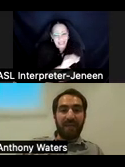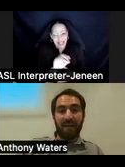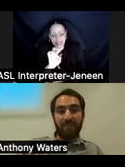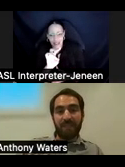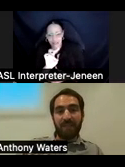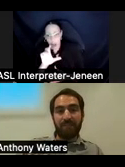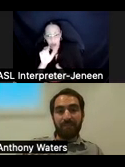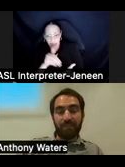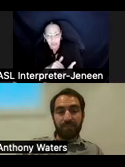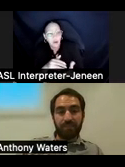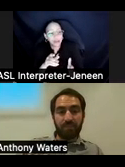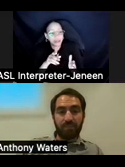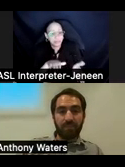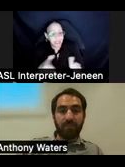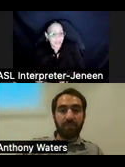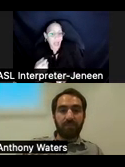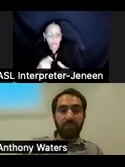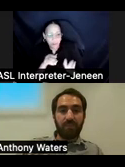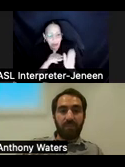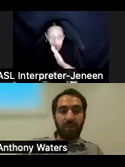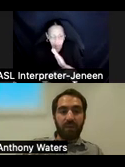by homicide.